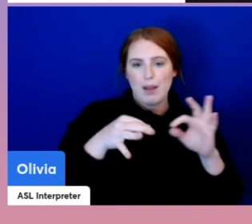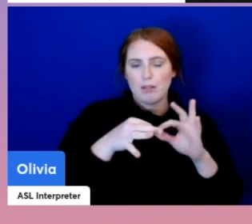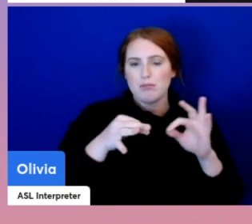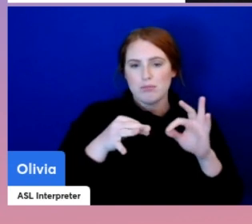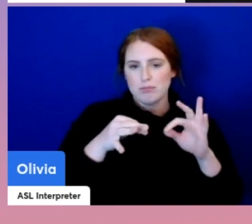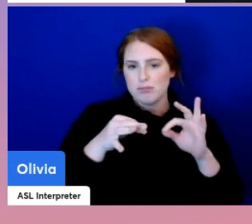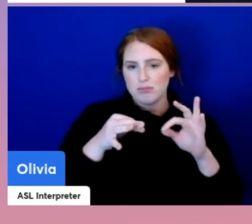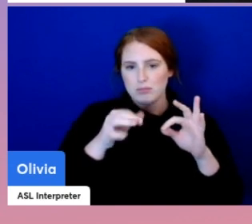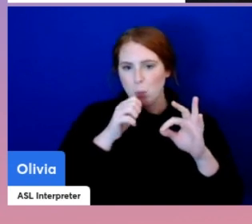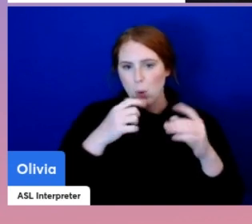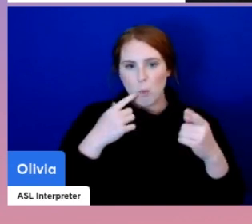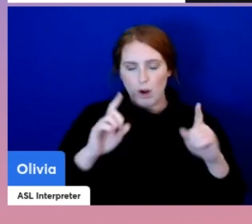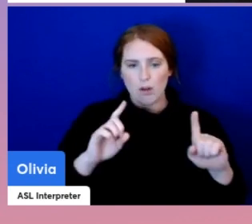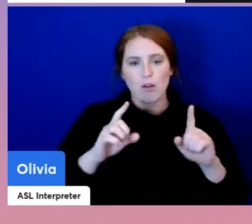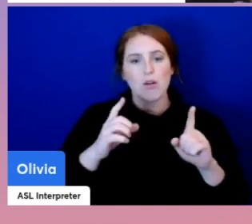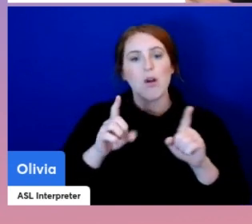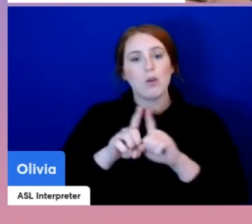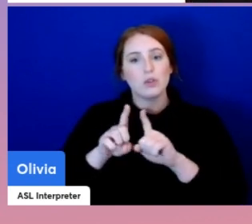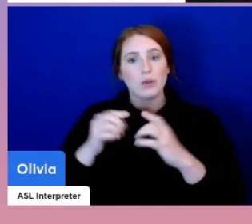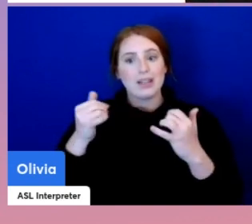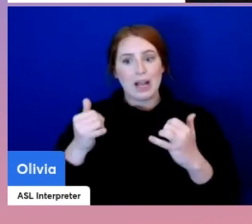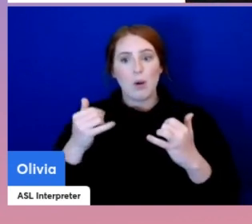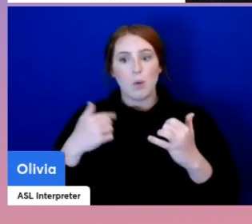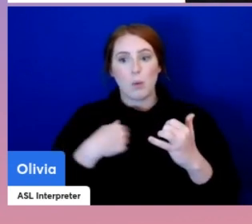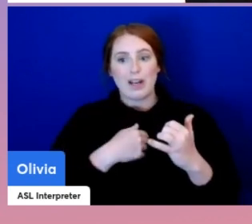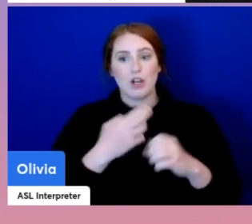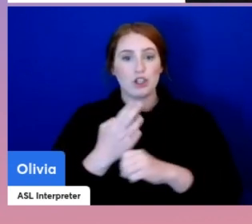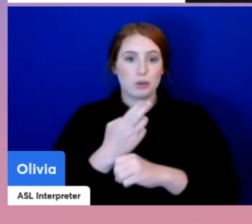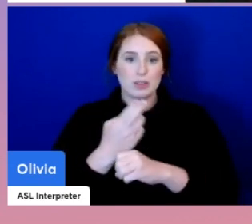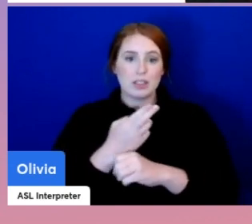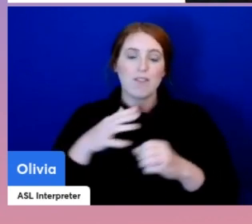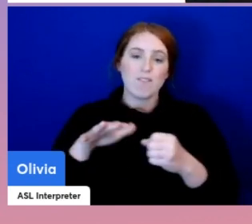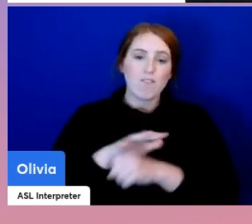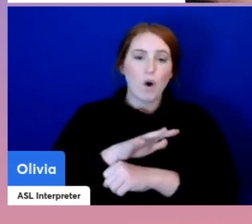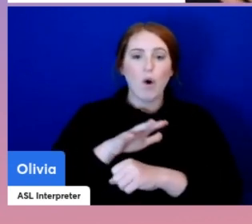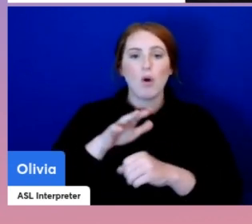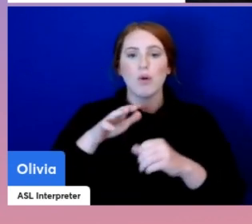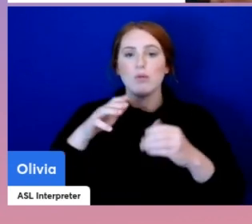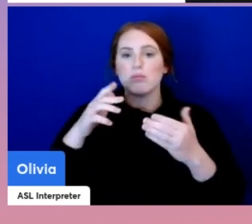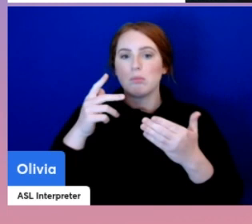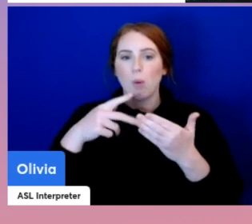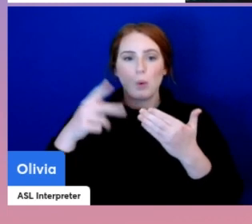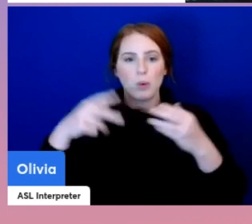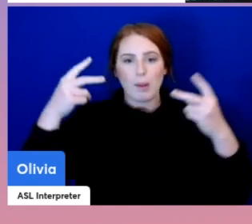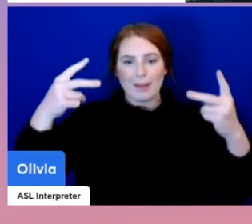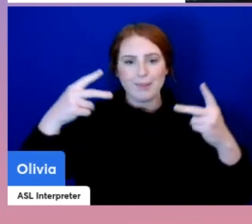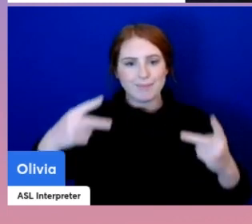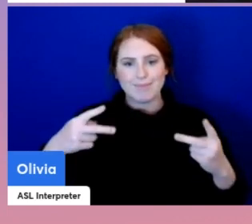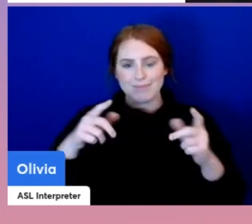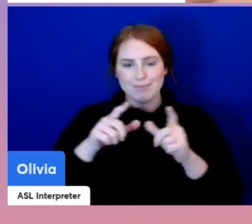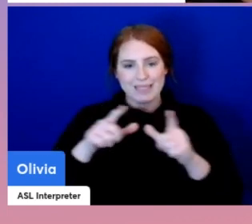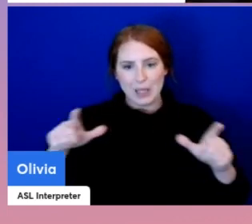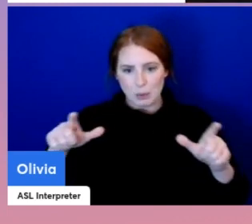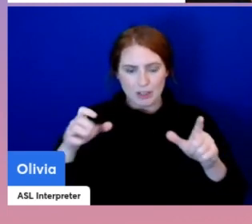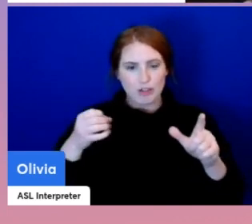now because we're using a full programming language here, we can also program any action that is possible in TypeScript in this example.